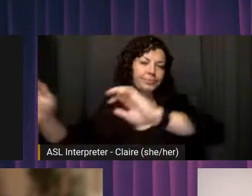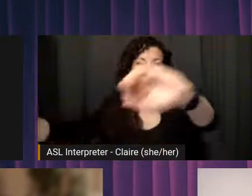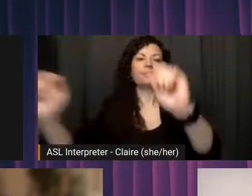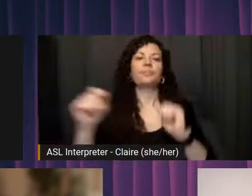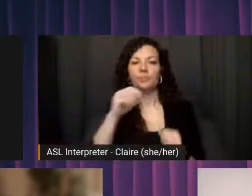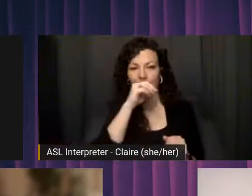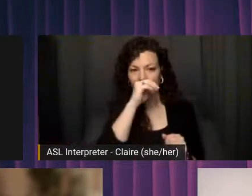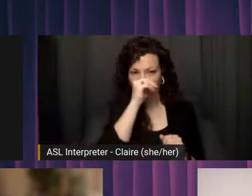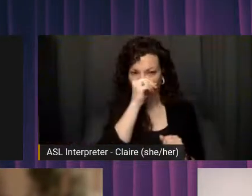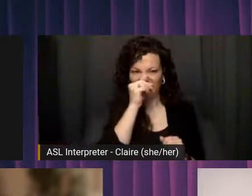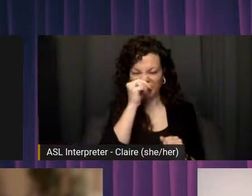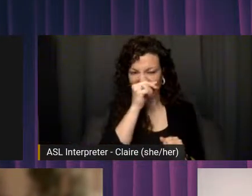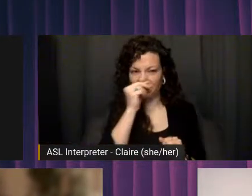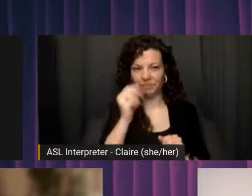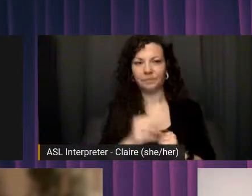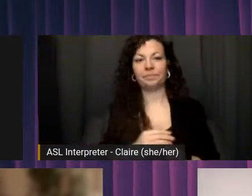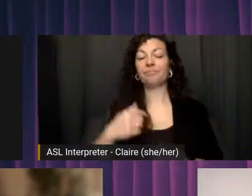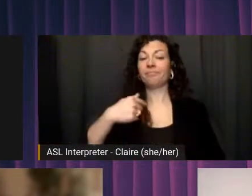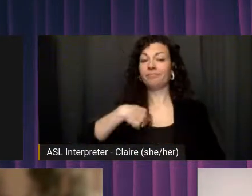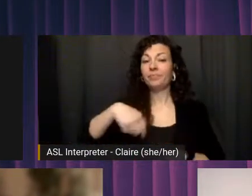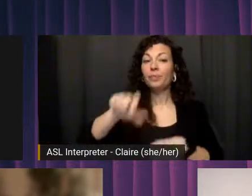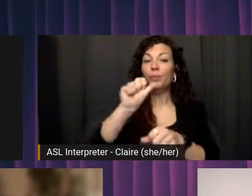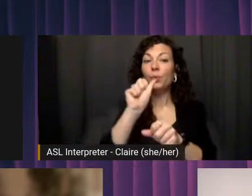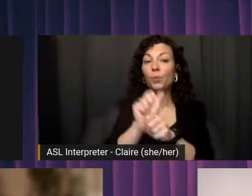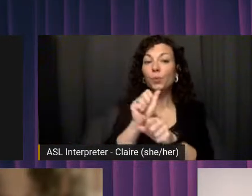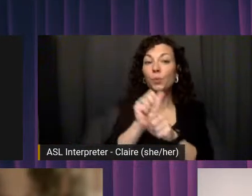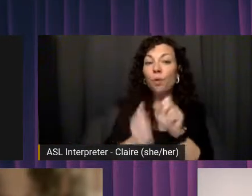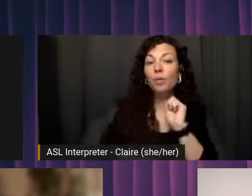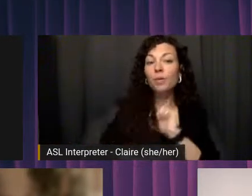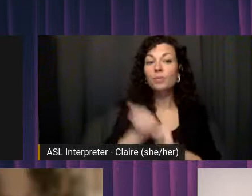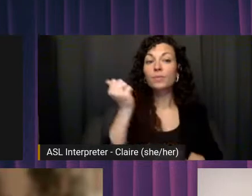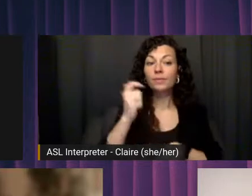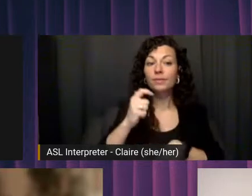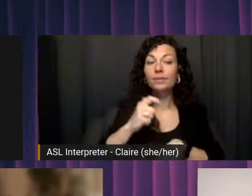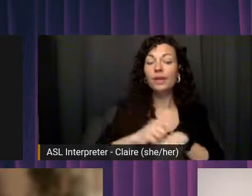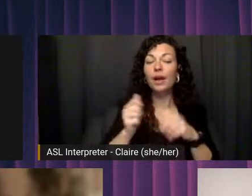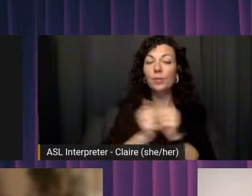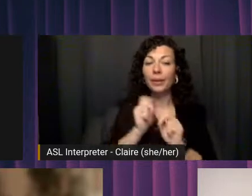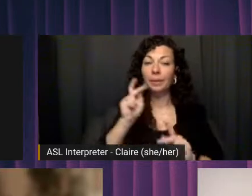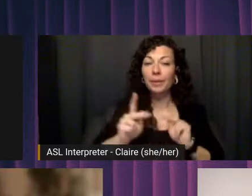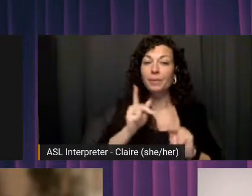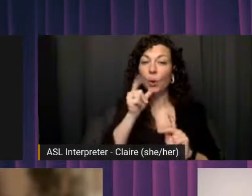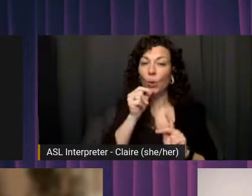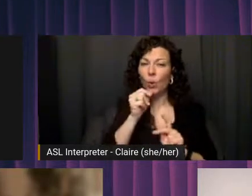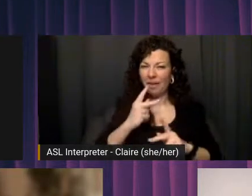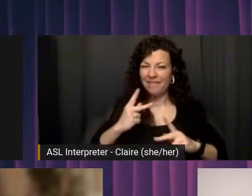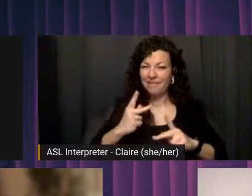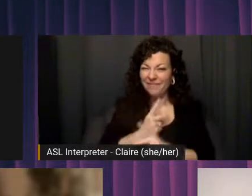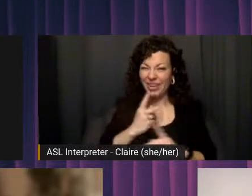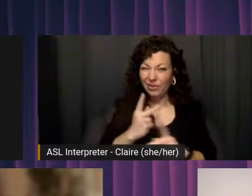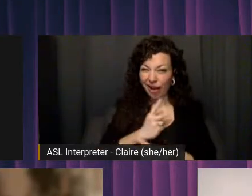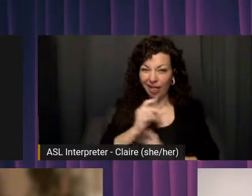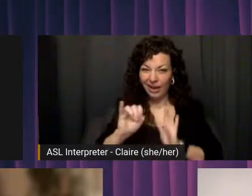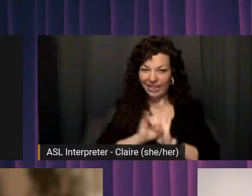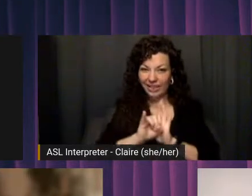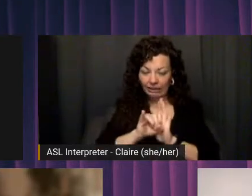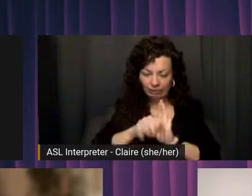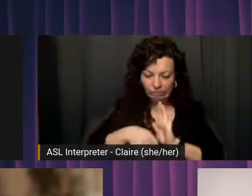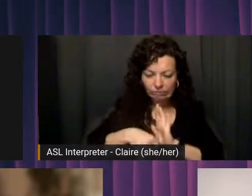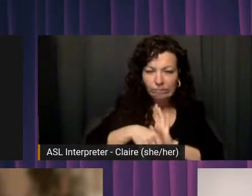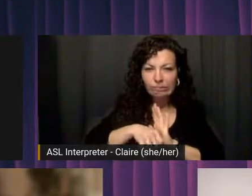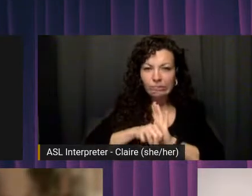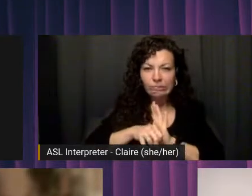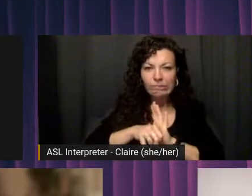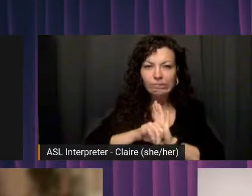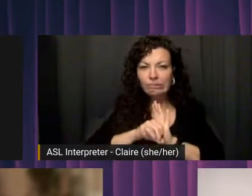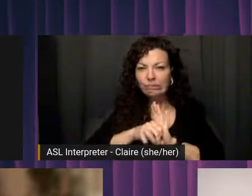So folks who might not have a word that they use to describe their gender identity just yet, or they're doing some